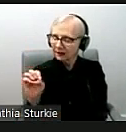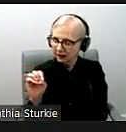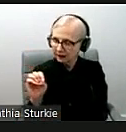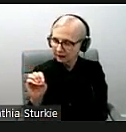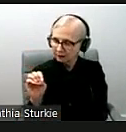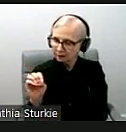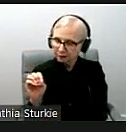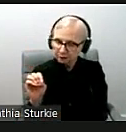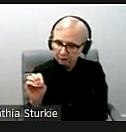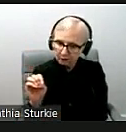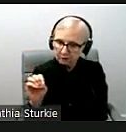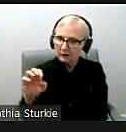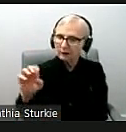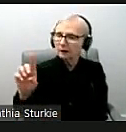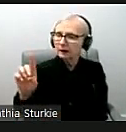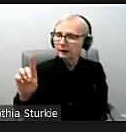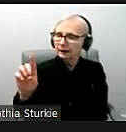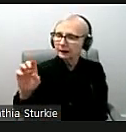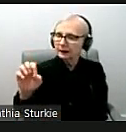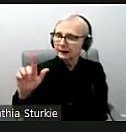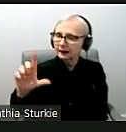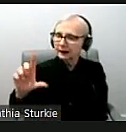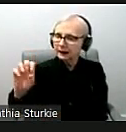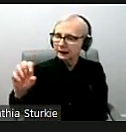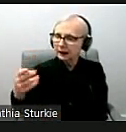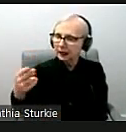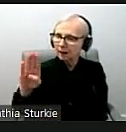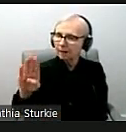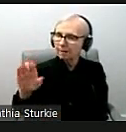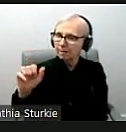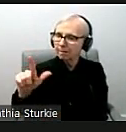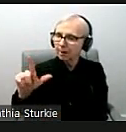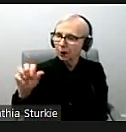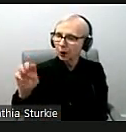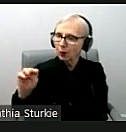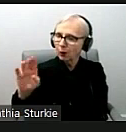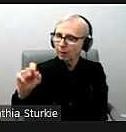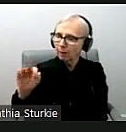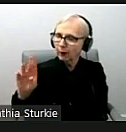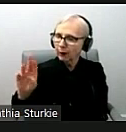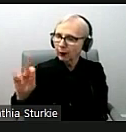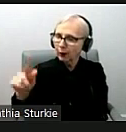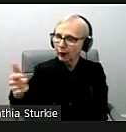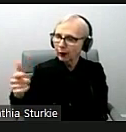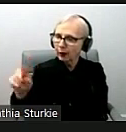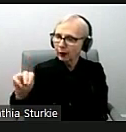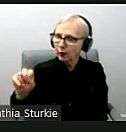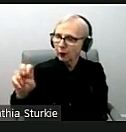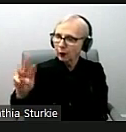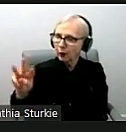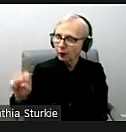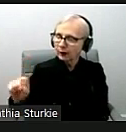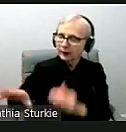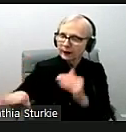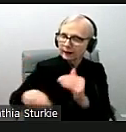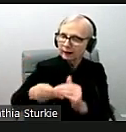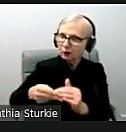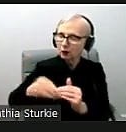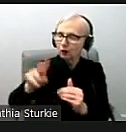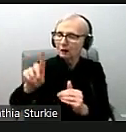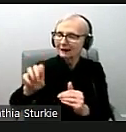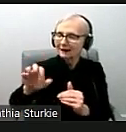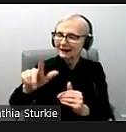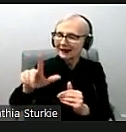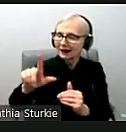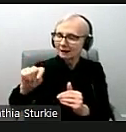Good morning. This is Vinny Del Giudice at the Bloomberg News in Denver. In addition to the Delta variant, are you seeing